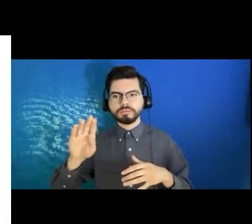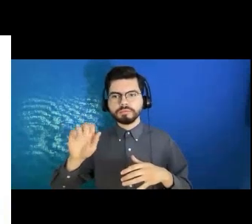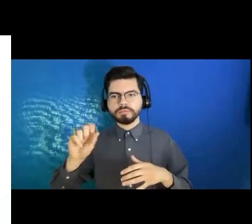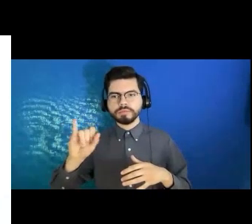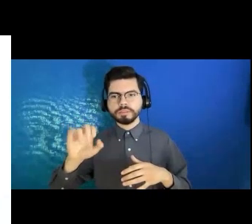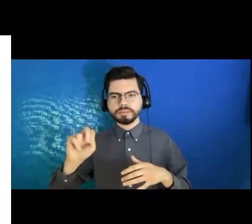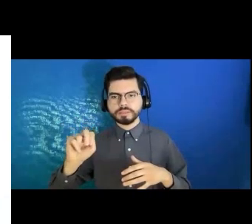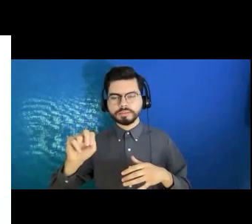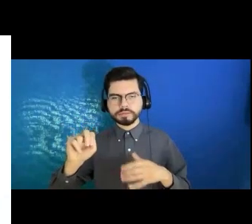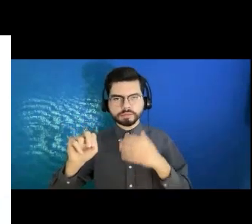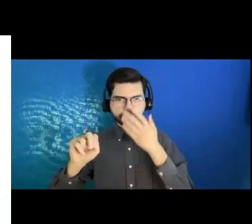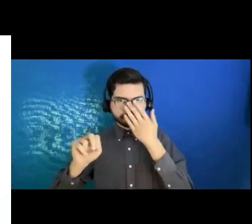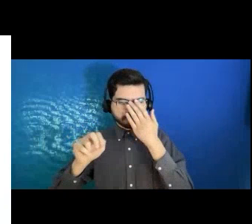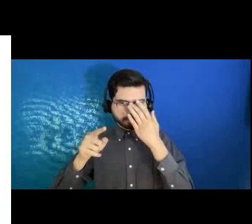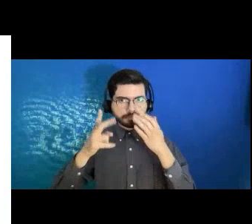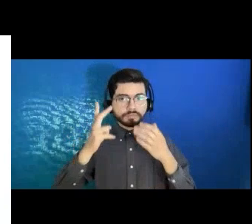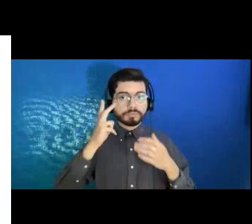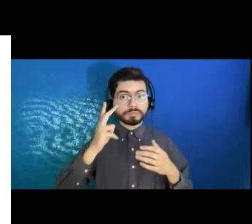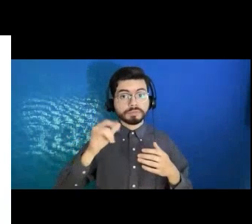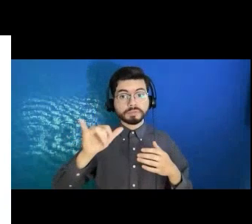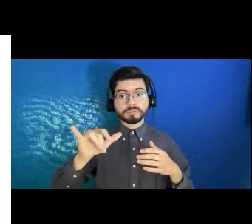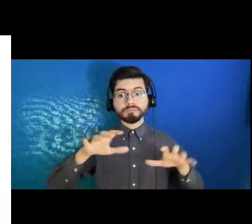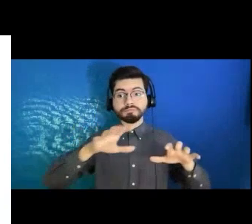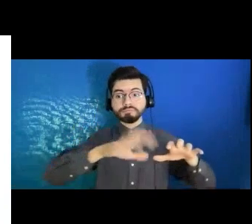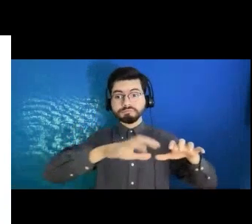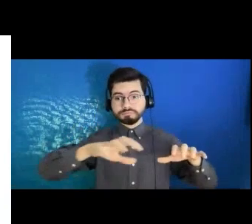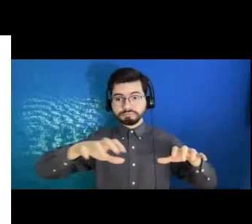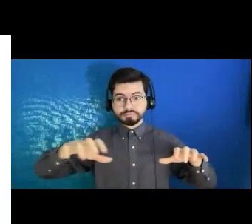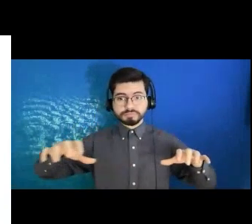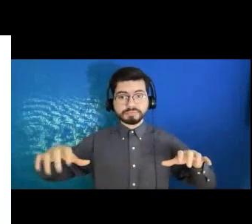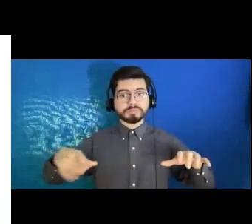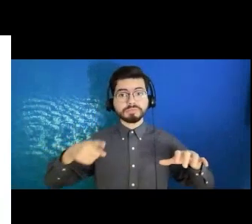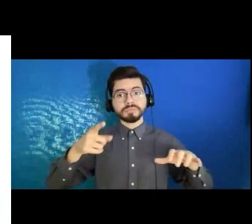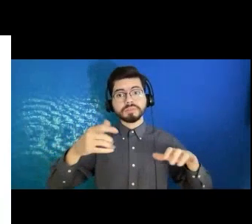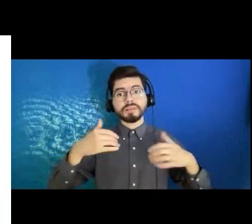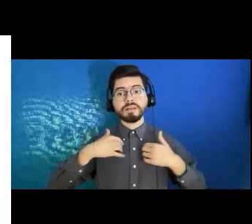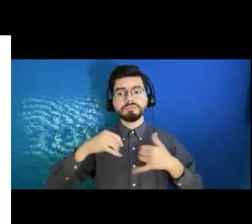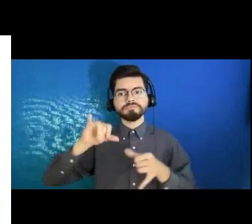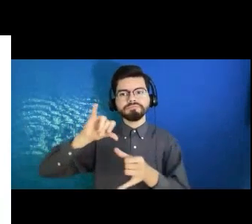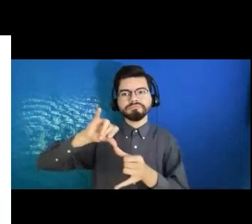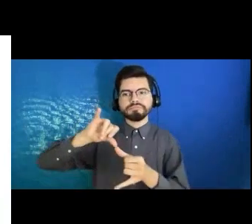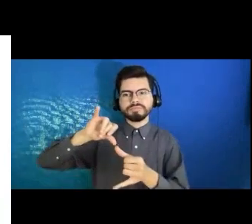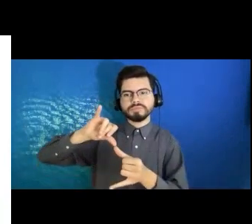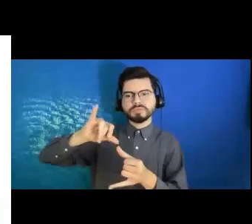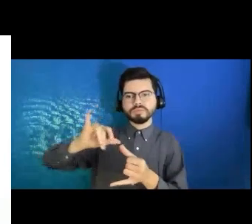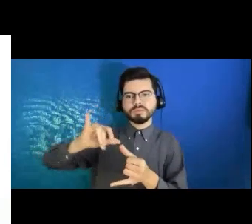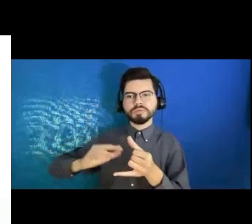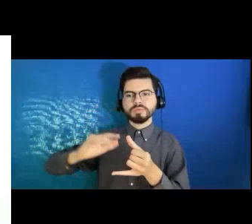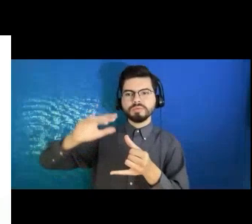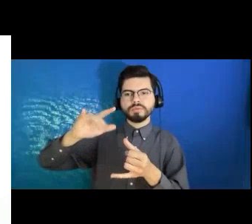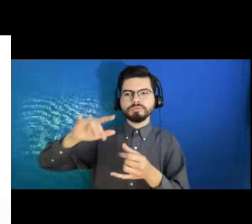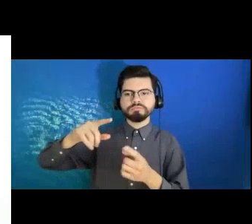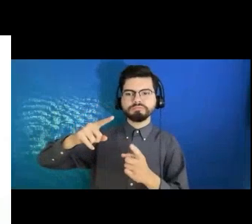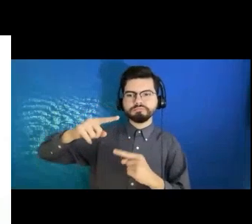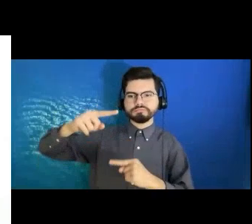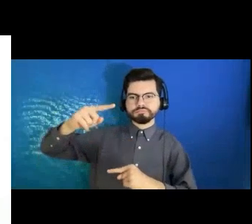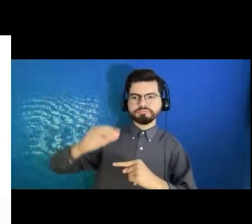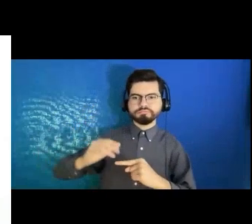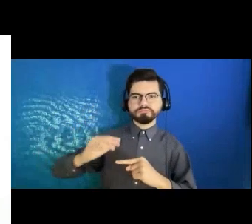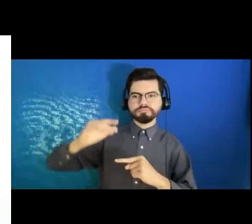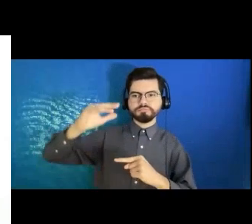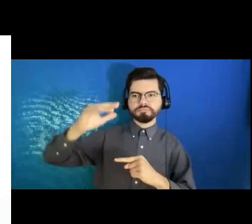can see here, they've built this berm up, and they have a gauge within this that measures the height of the water as it goes through here. This is